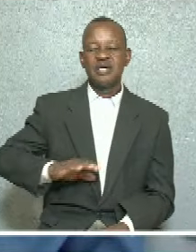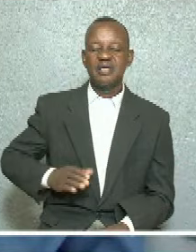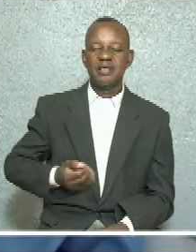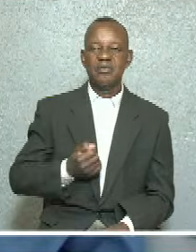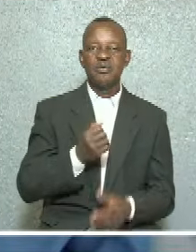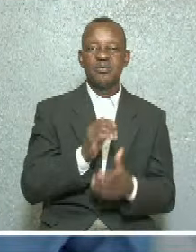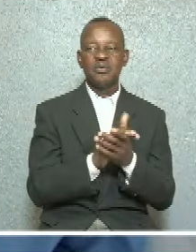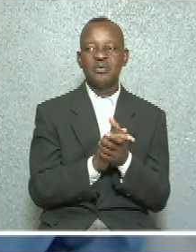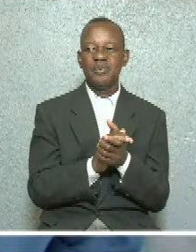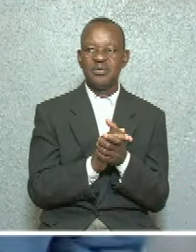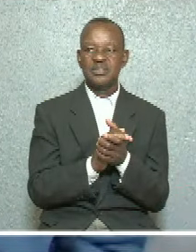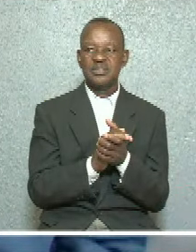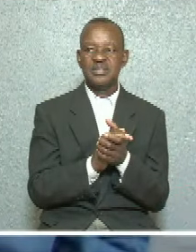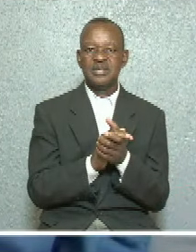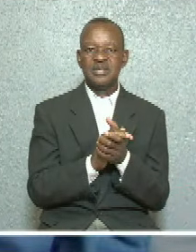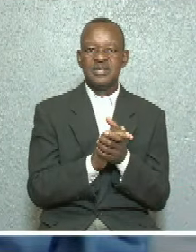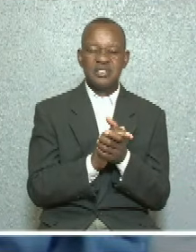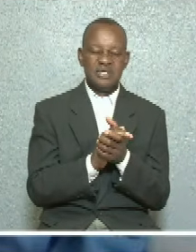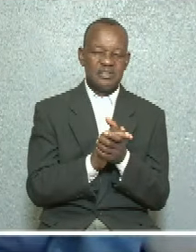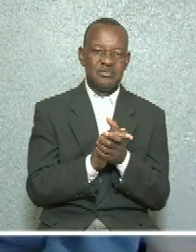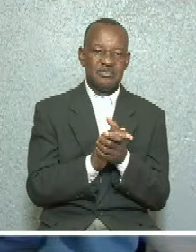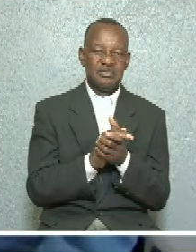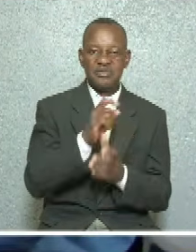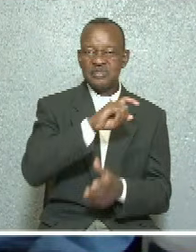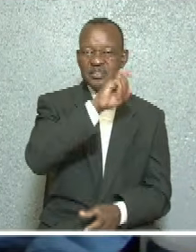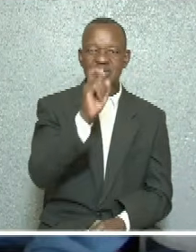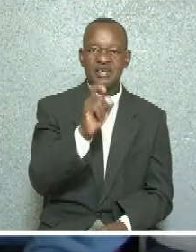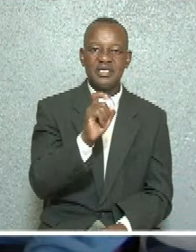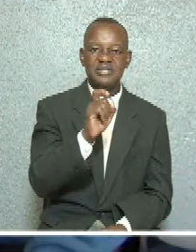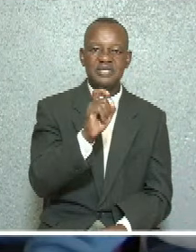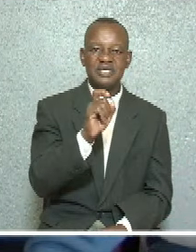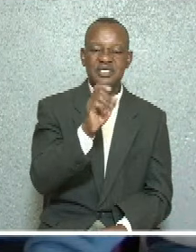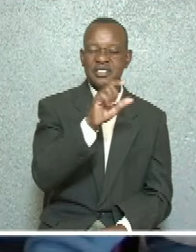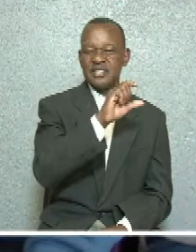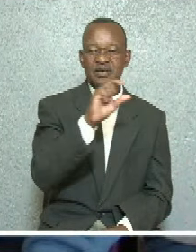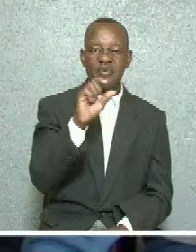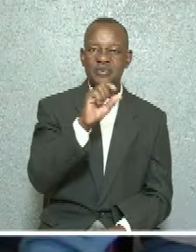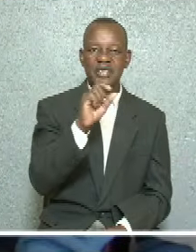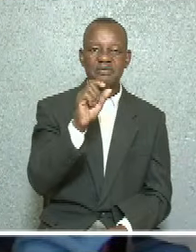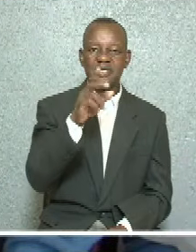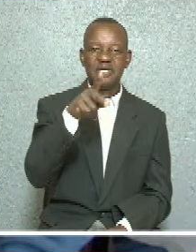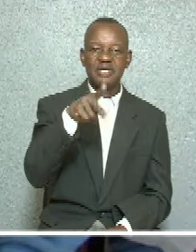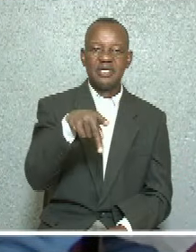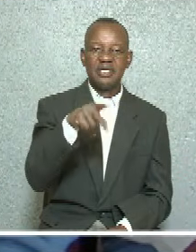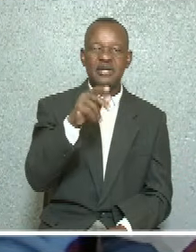Plan soldiers. Plan. You know, I actually don't know that either.